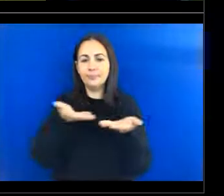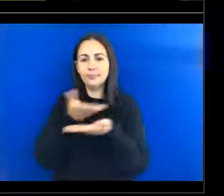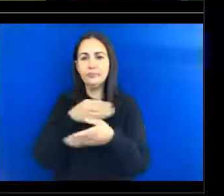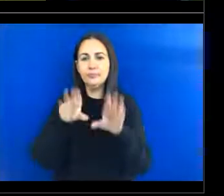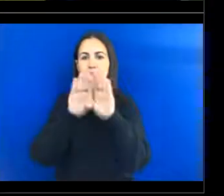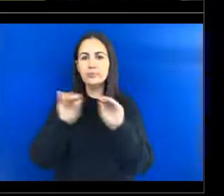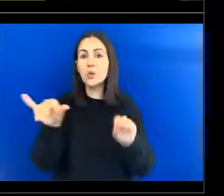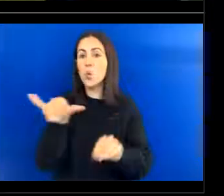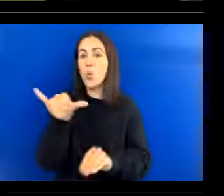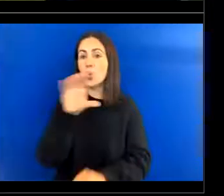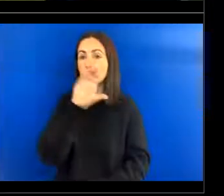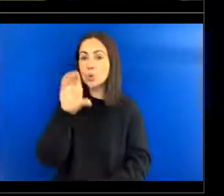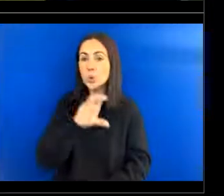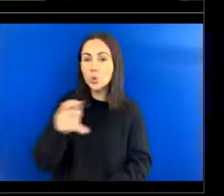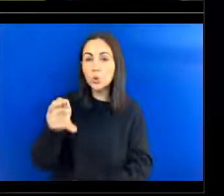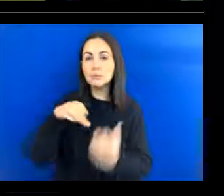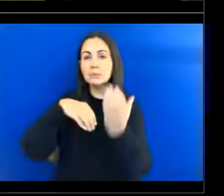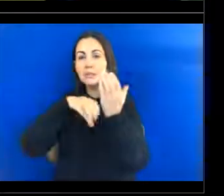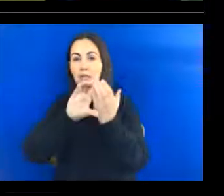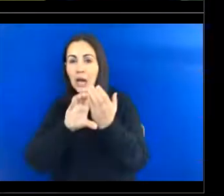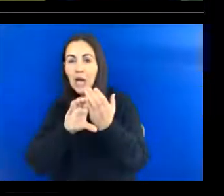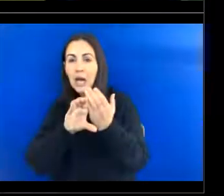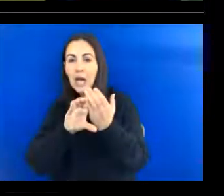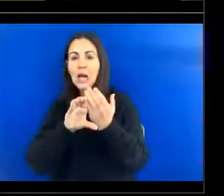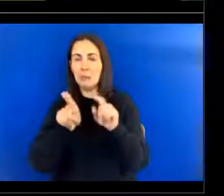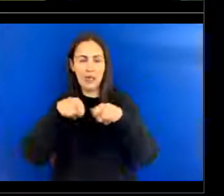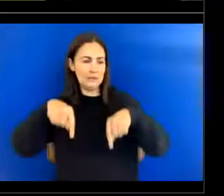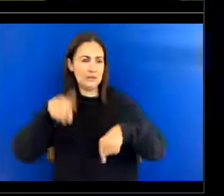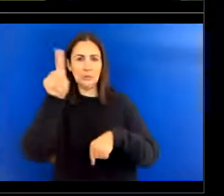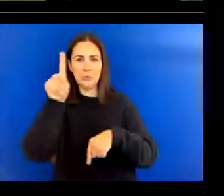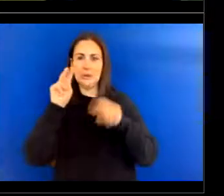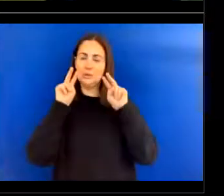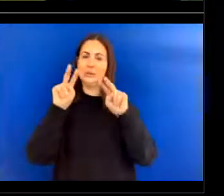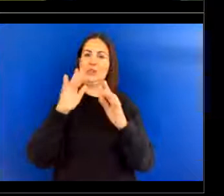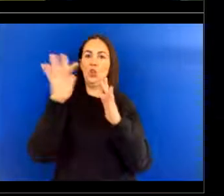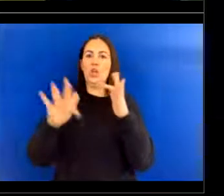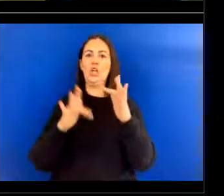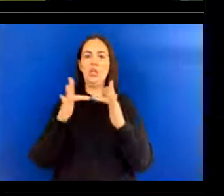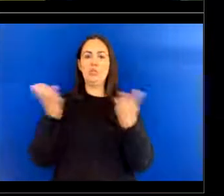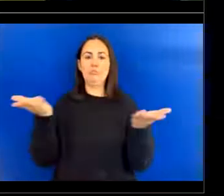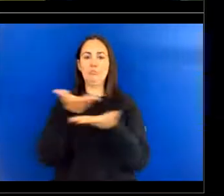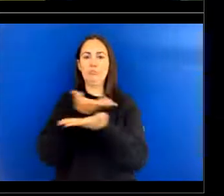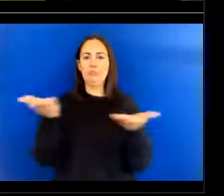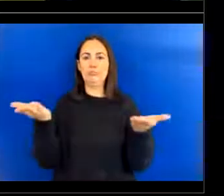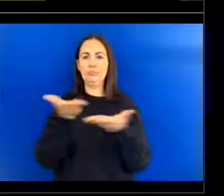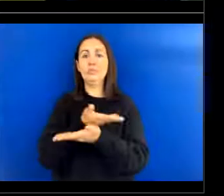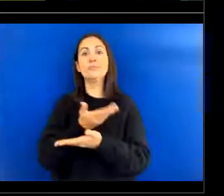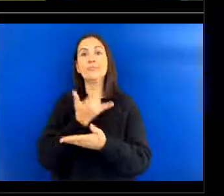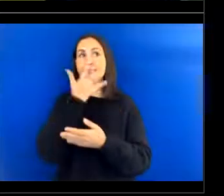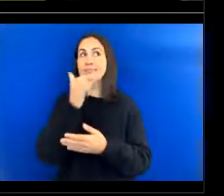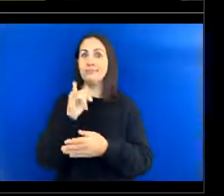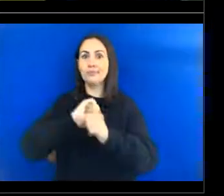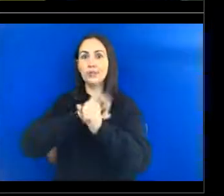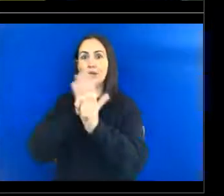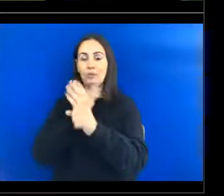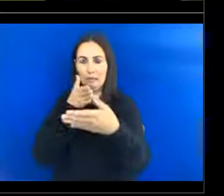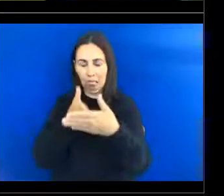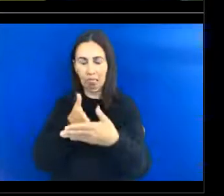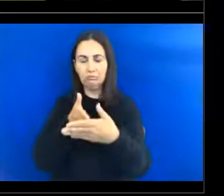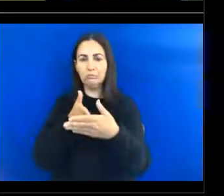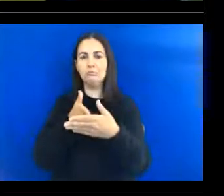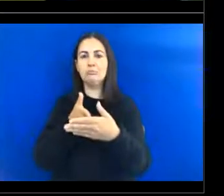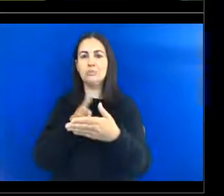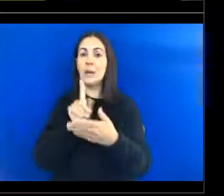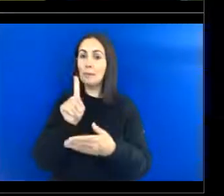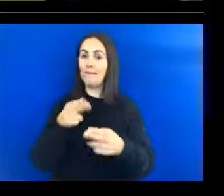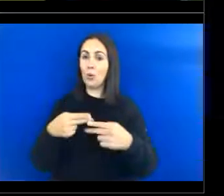other audio-visual means of people communicating. So that's thrown up a few challenges for people. I personally